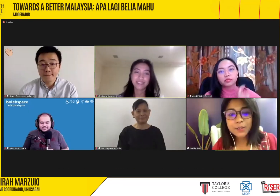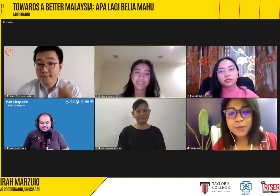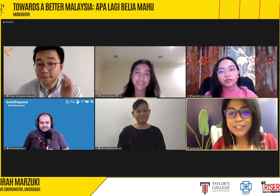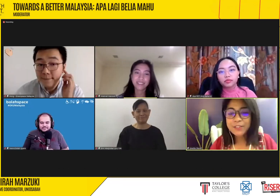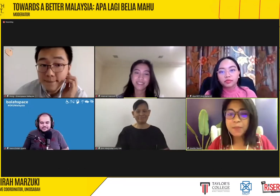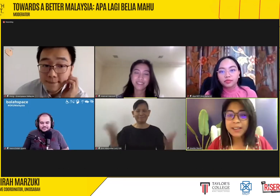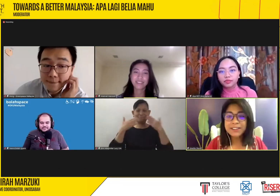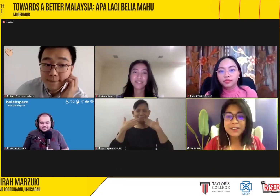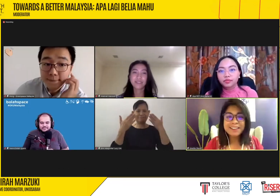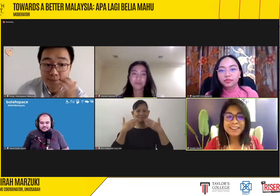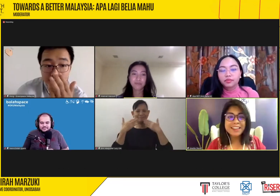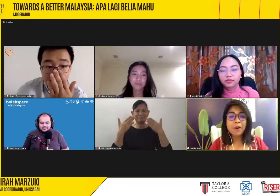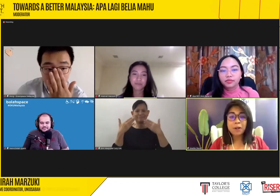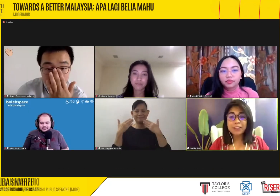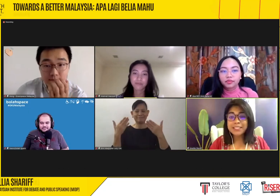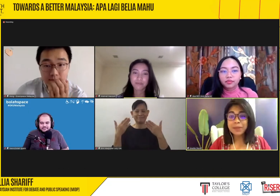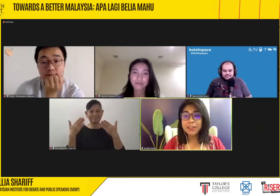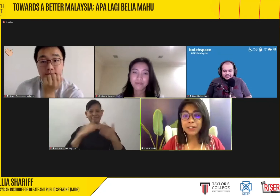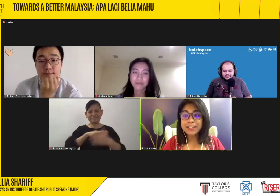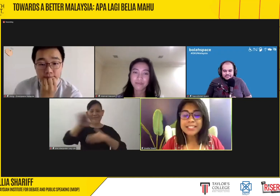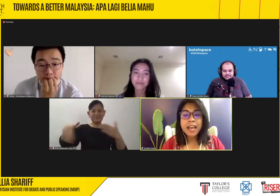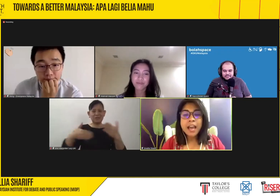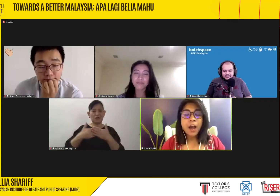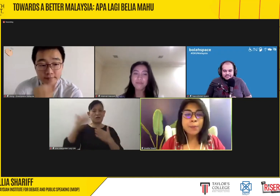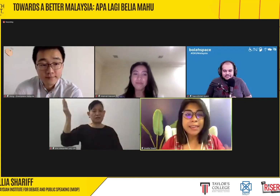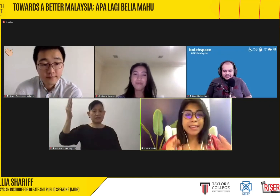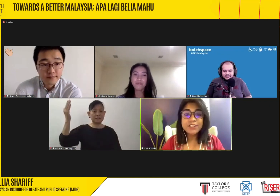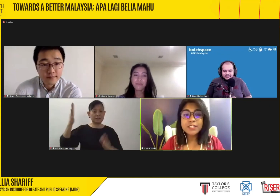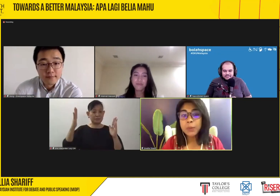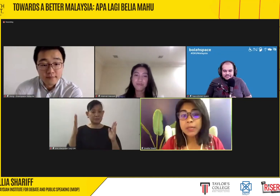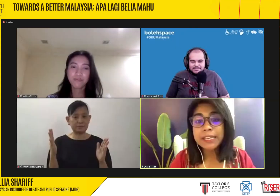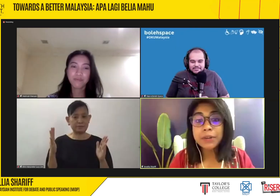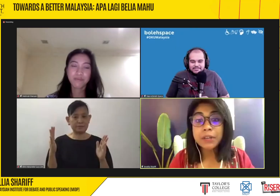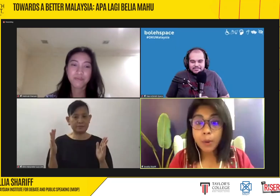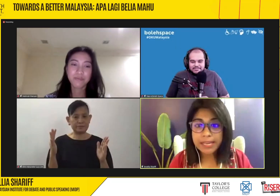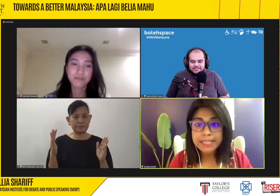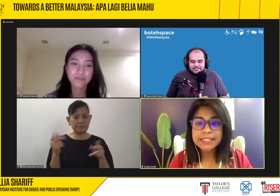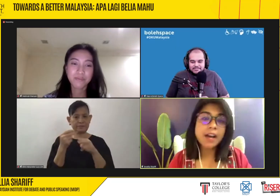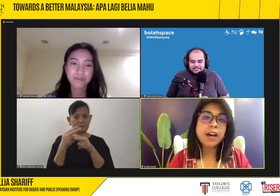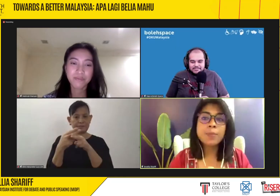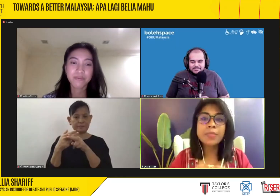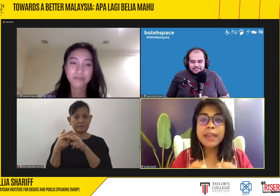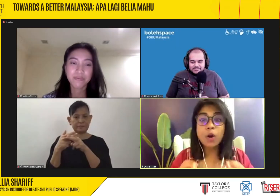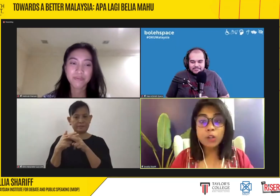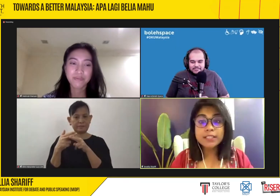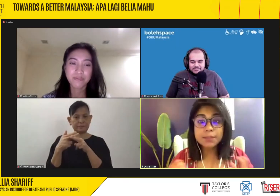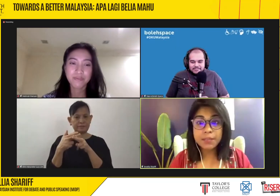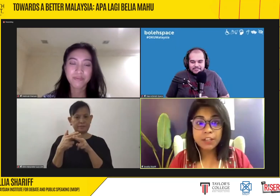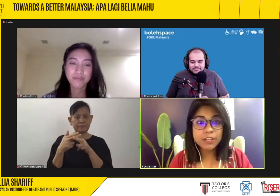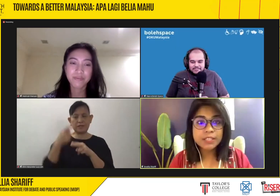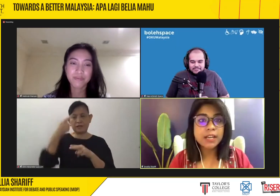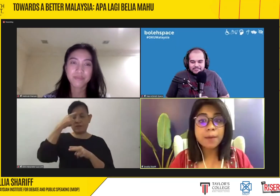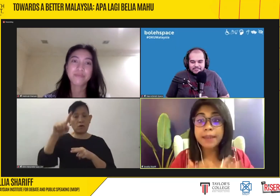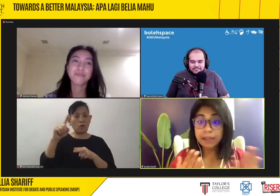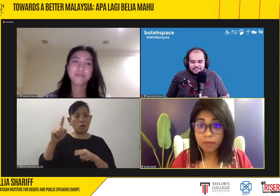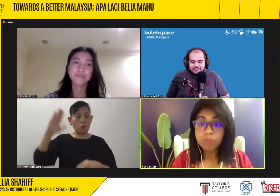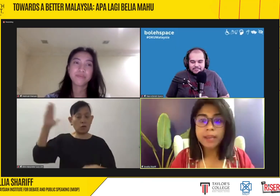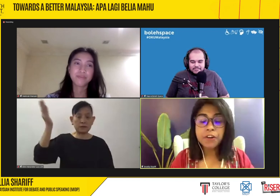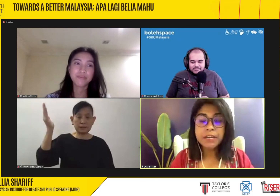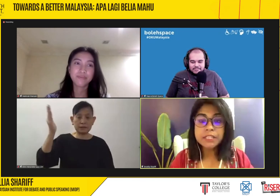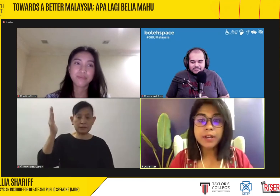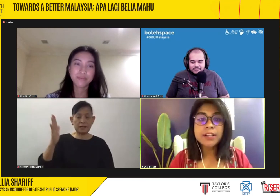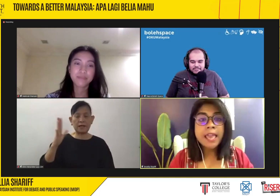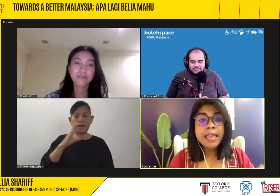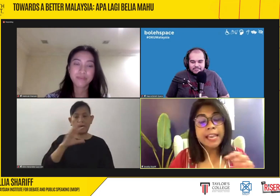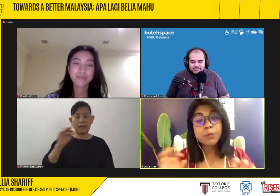Thank you so much, Mahirah, and all the speakers. Can I just quickly request that all the speakers and